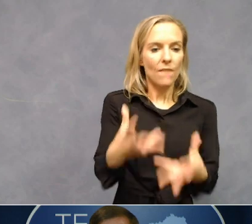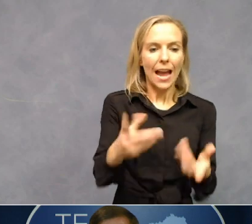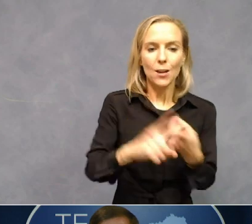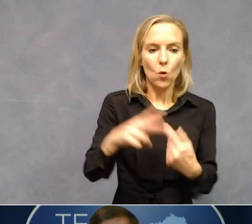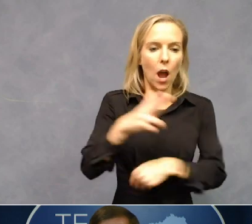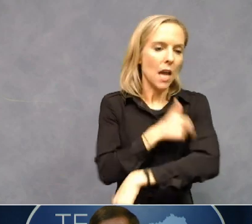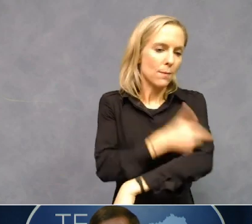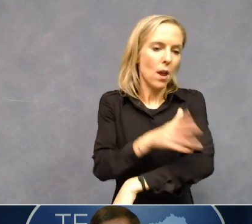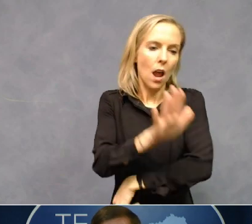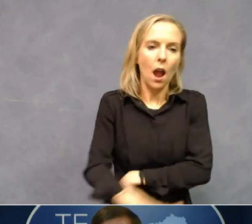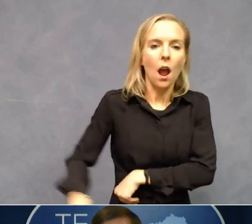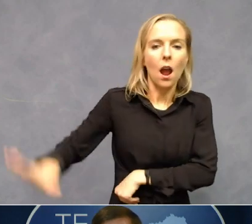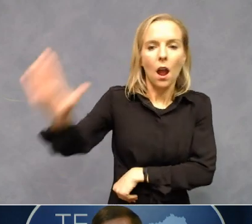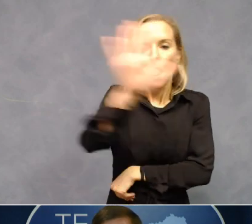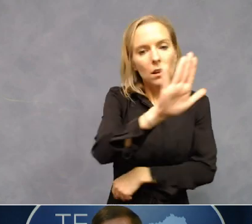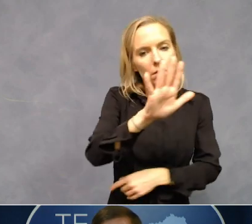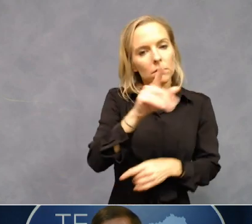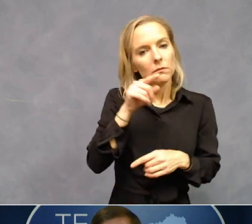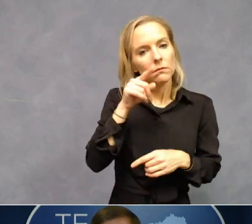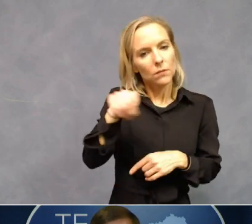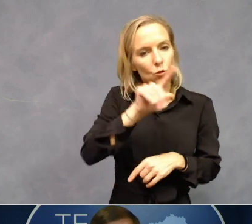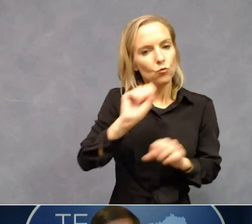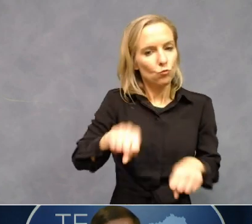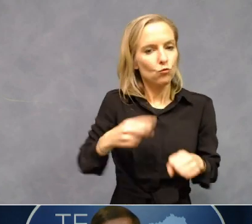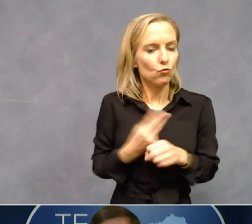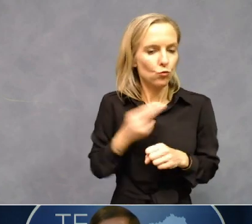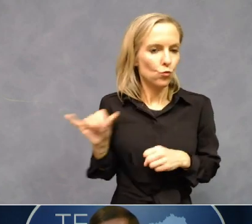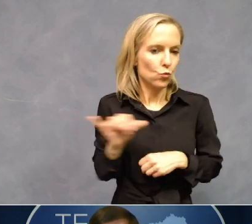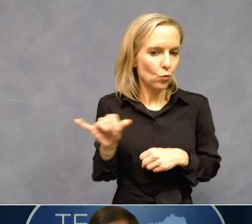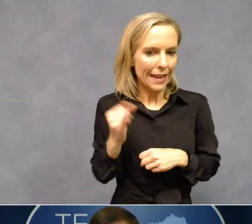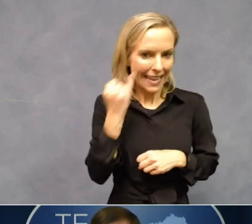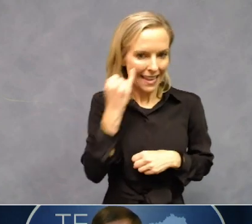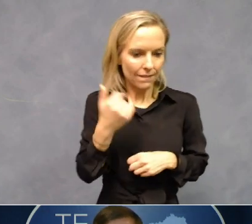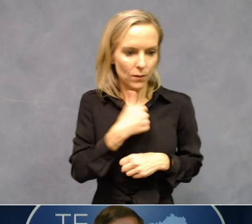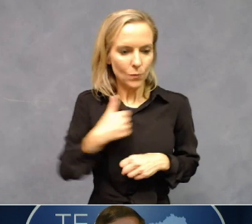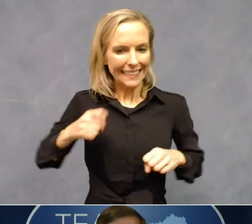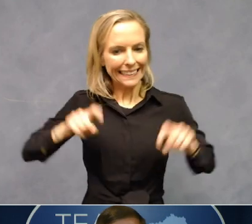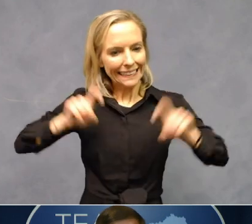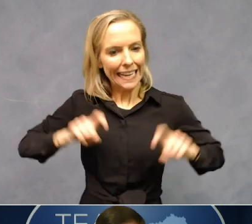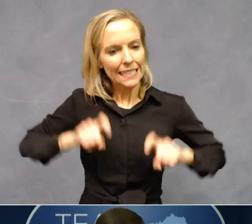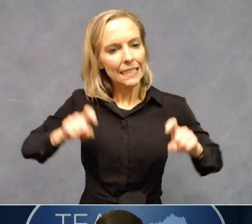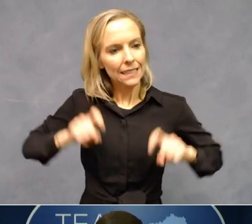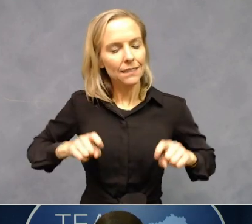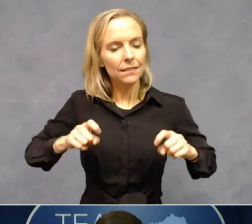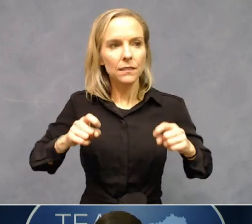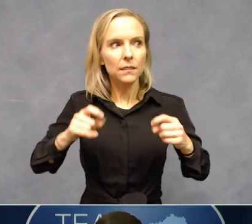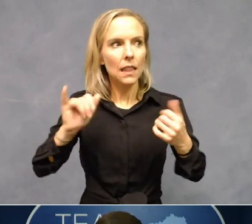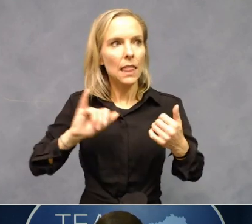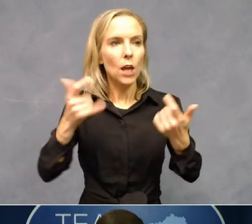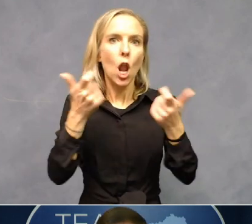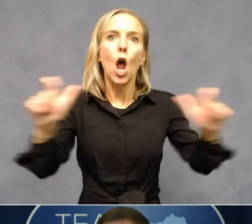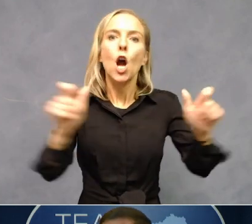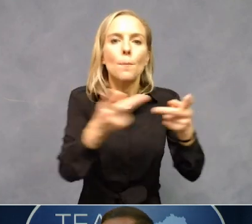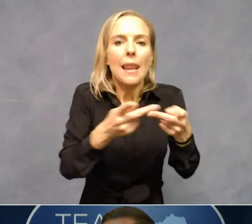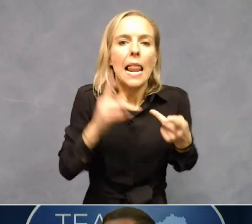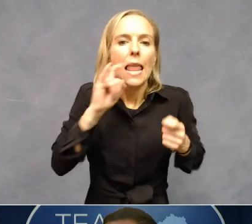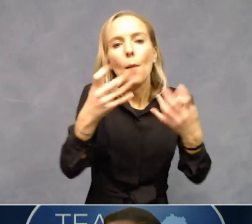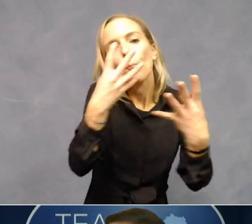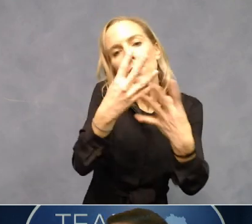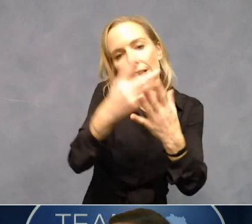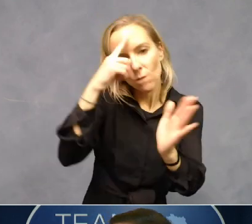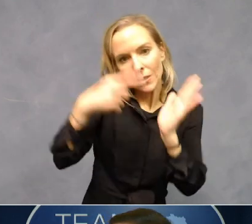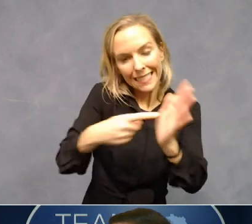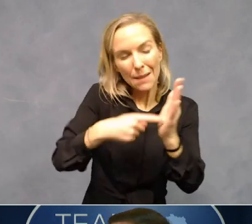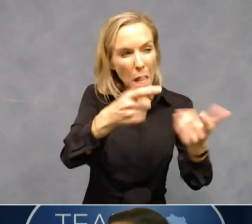then we can use those as well when we have to test large facilities like prisons. A lot of the